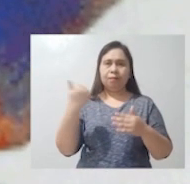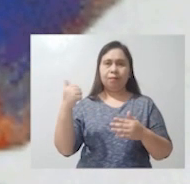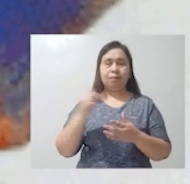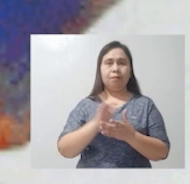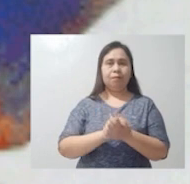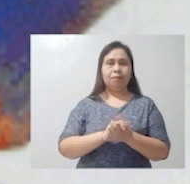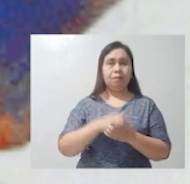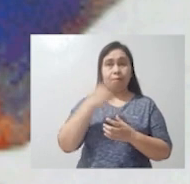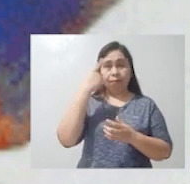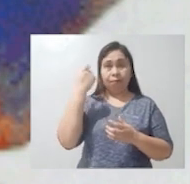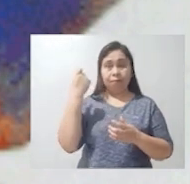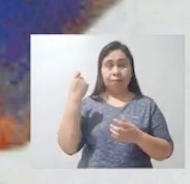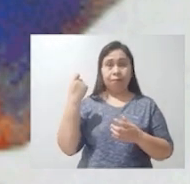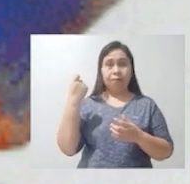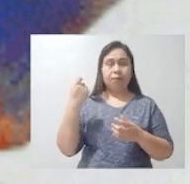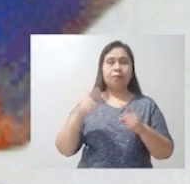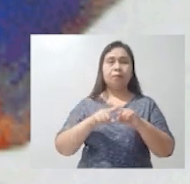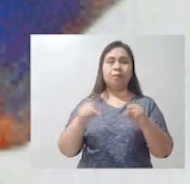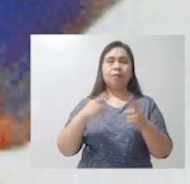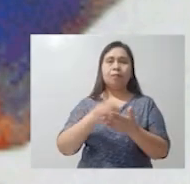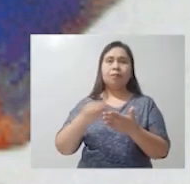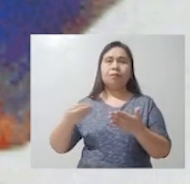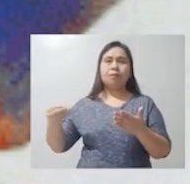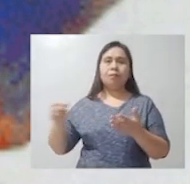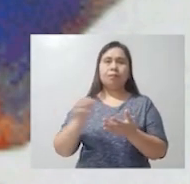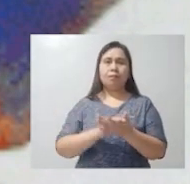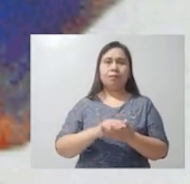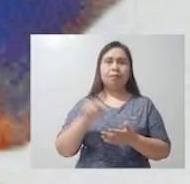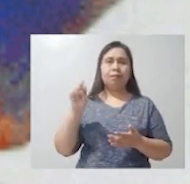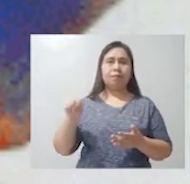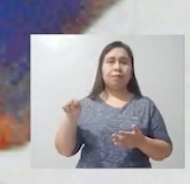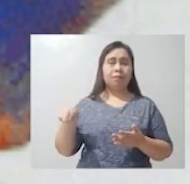Because different substances or objects require